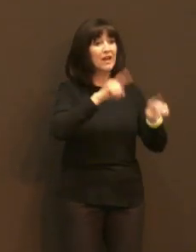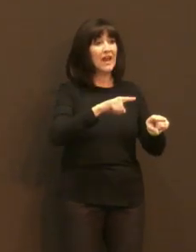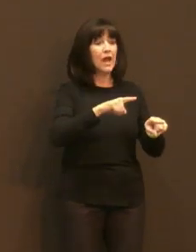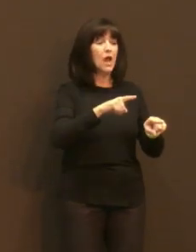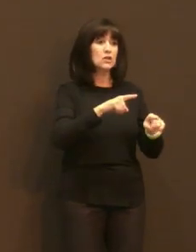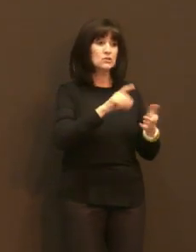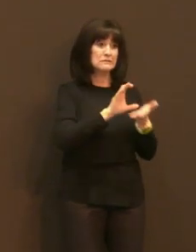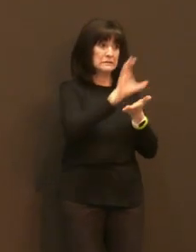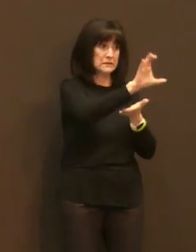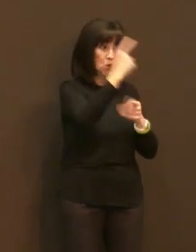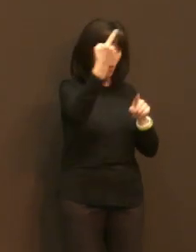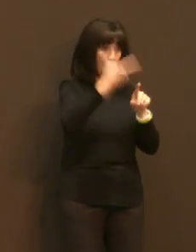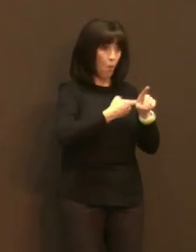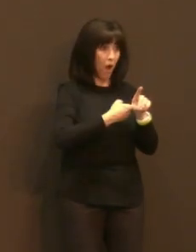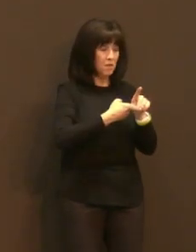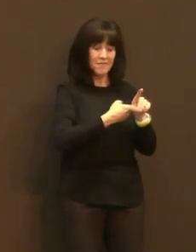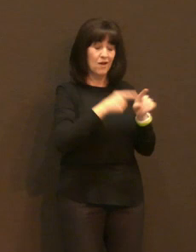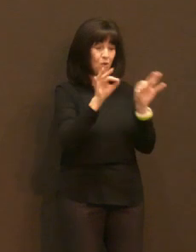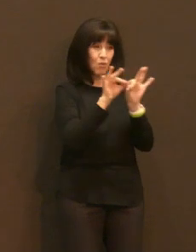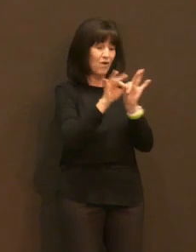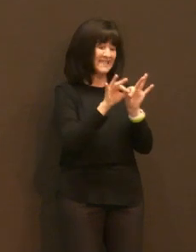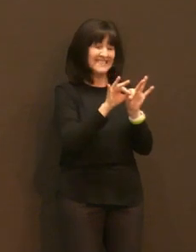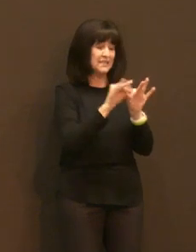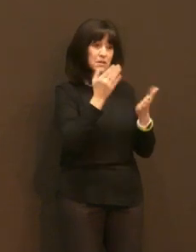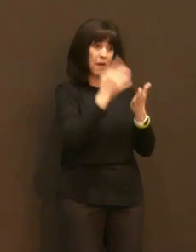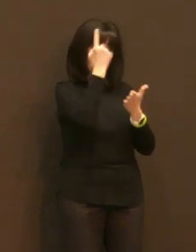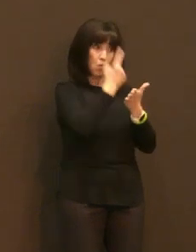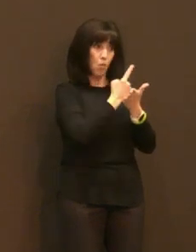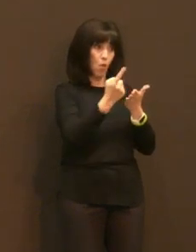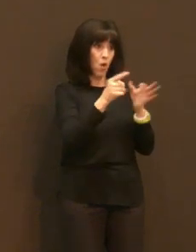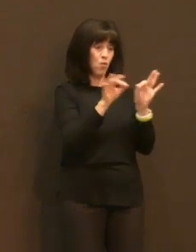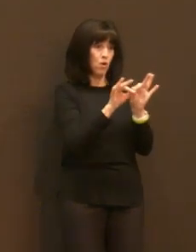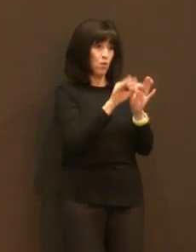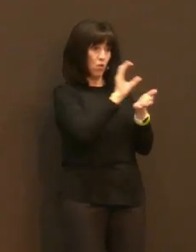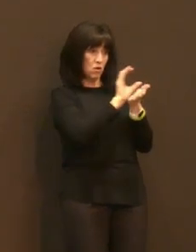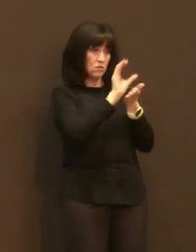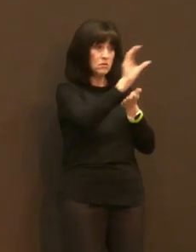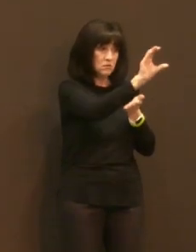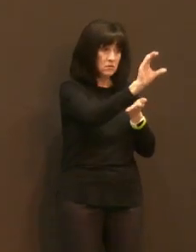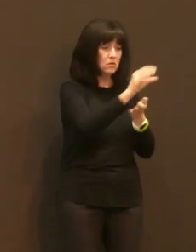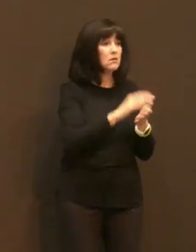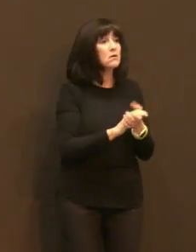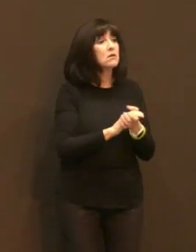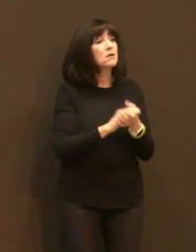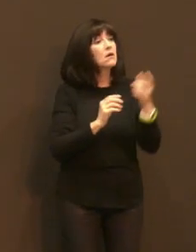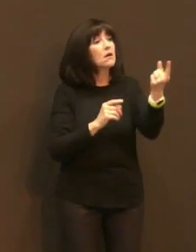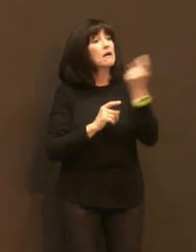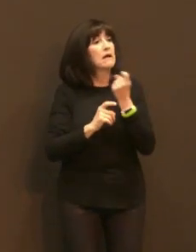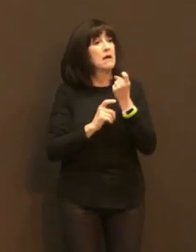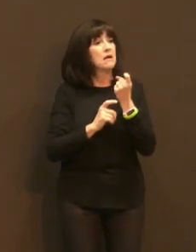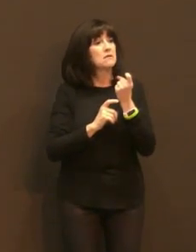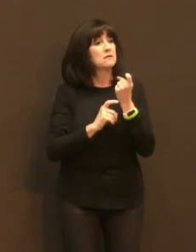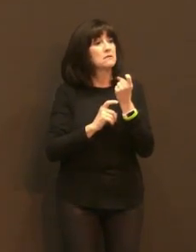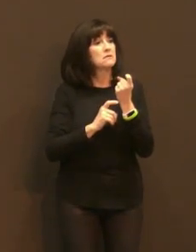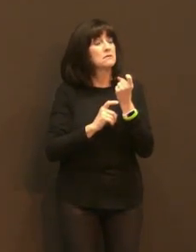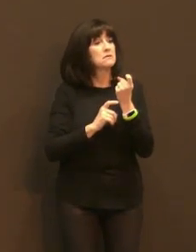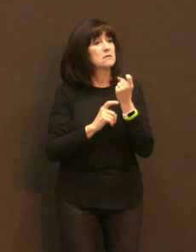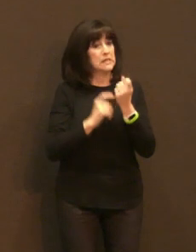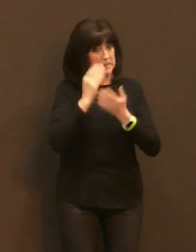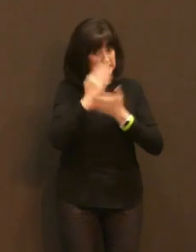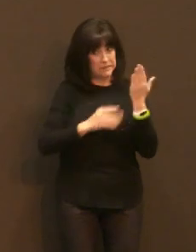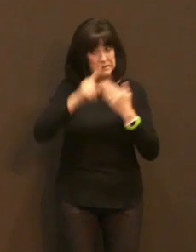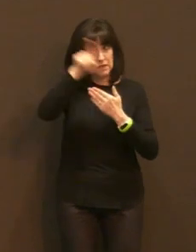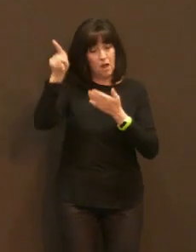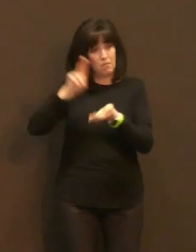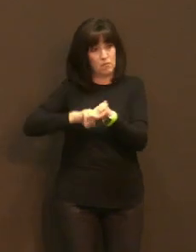any blimps in the system. Are any getting more? So are long-term care facilities getting more from the state than hospitals? It